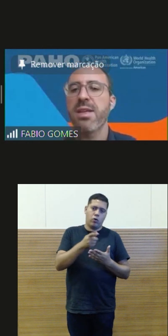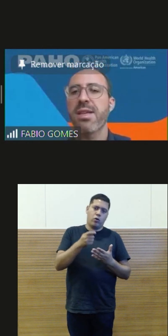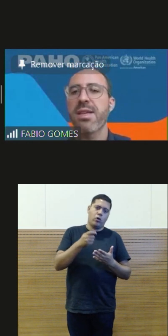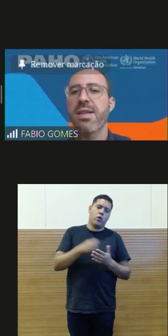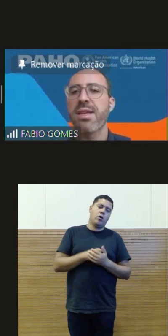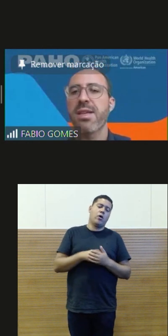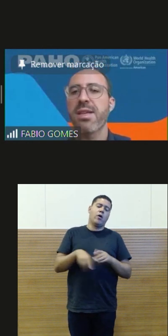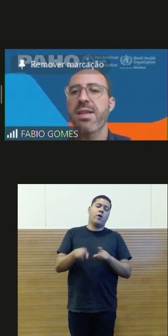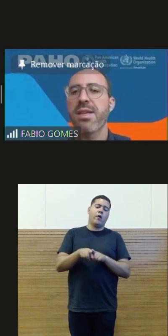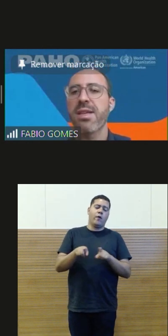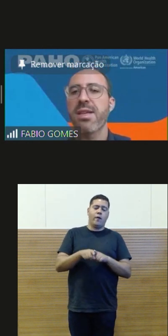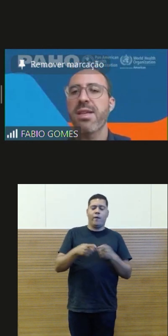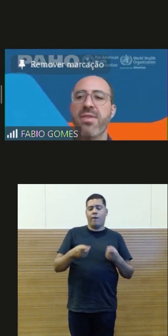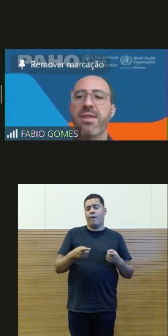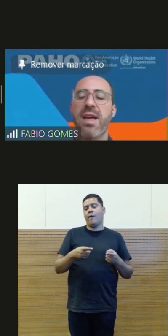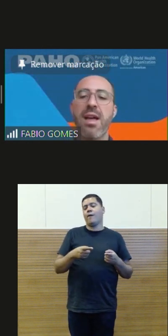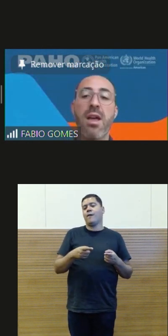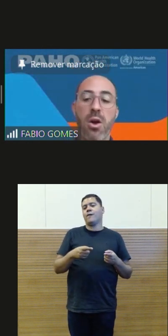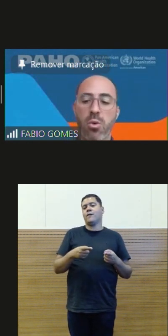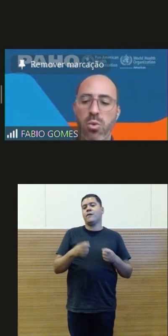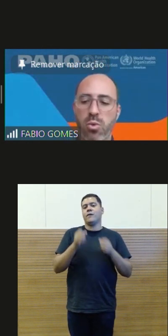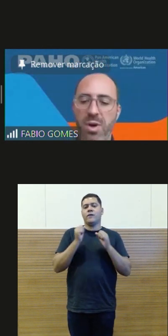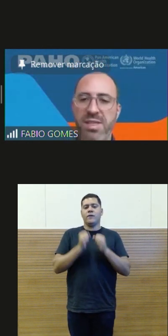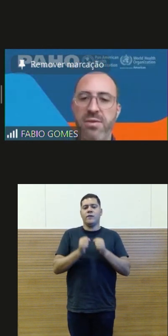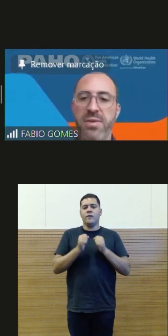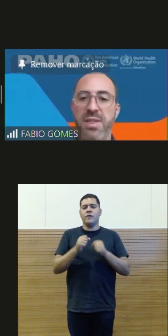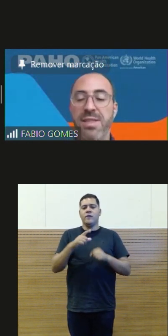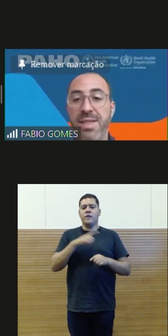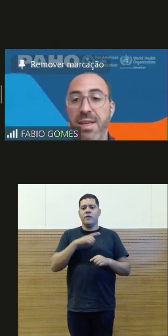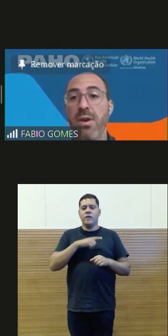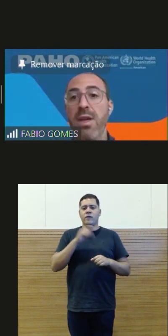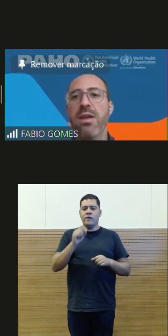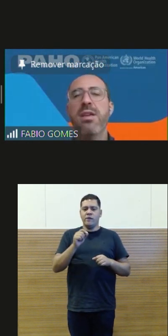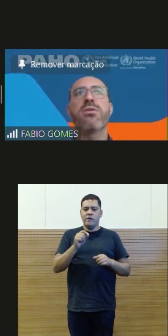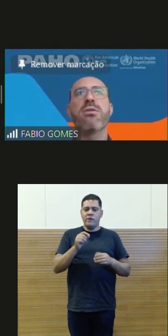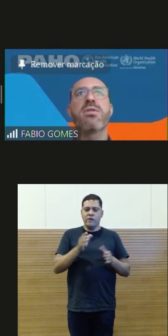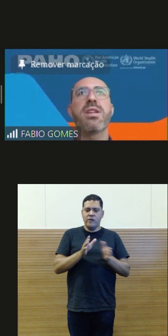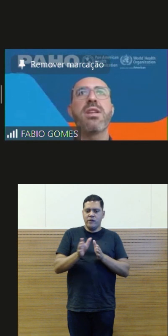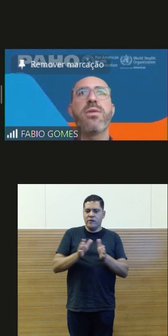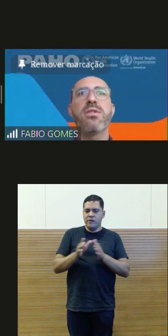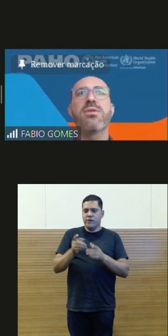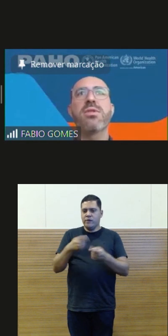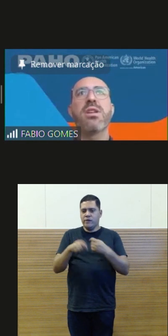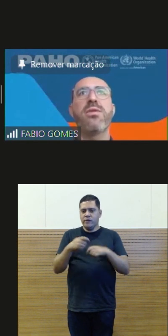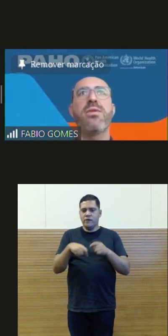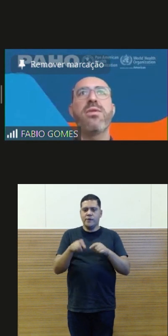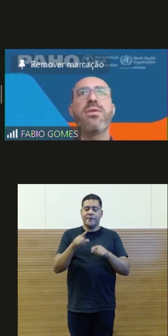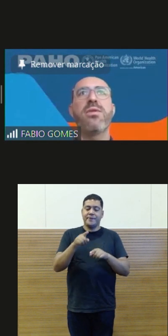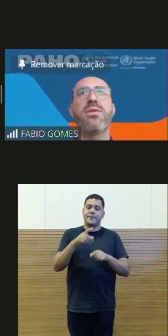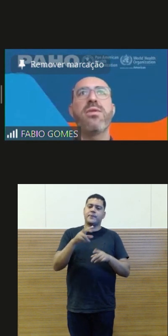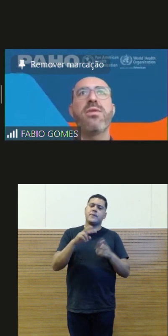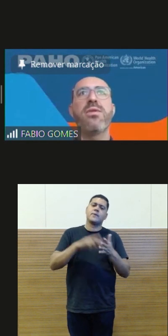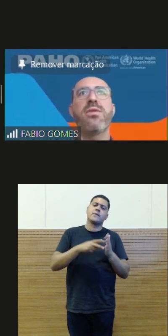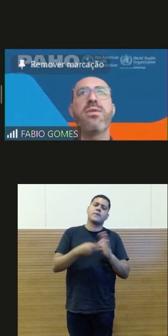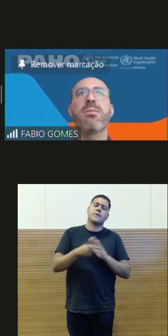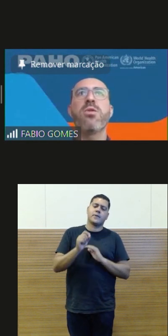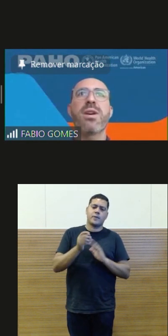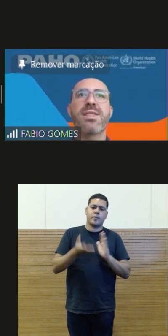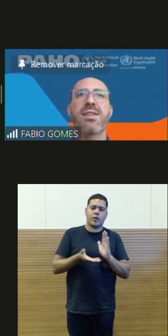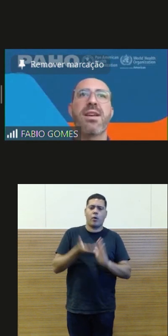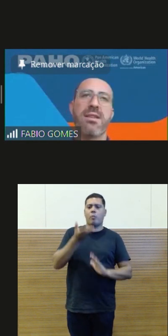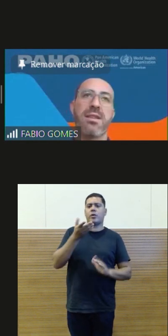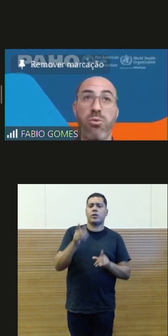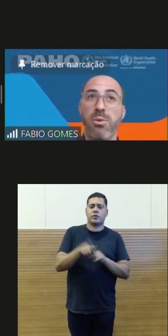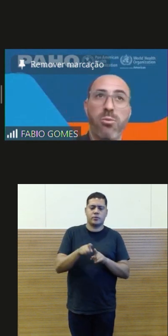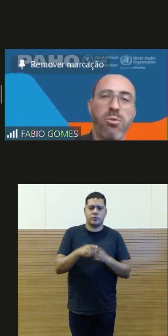increasing the taxes on these products and applying that that will affect the financial access, and